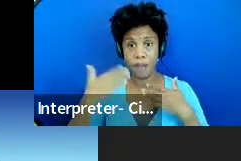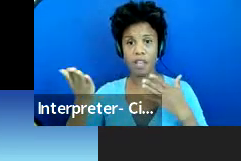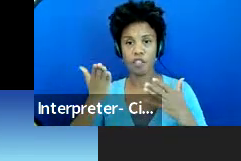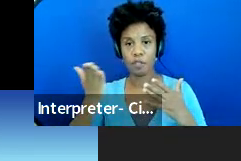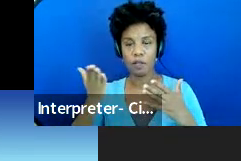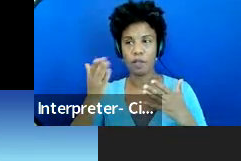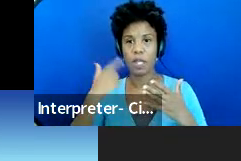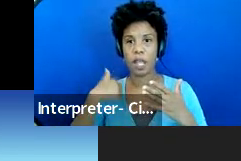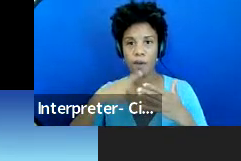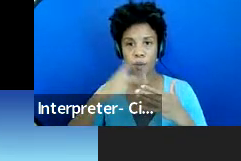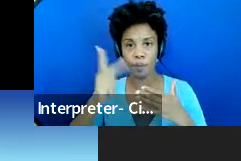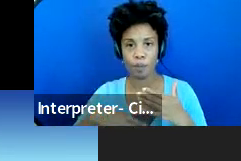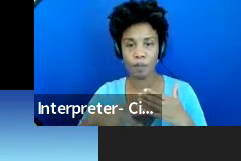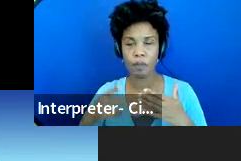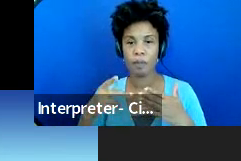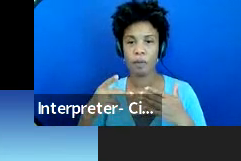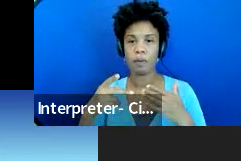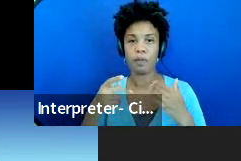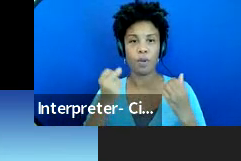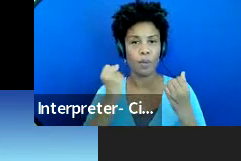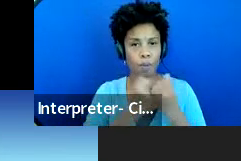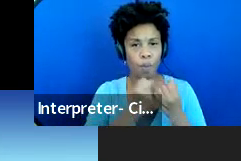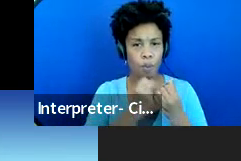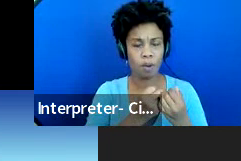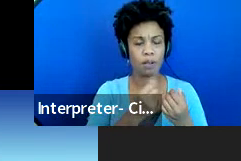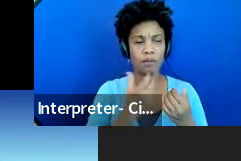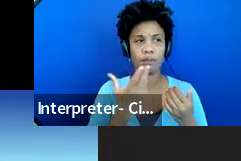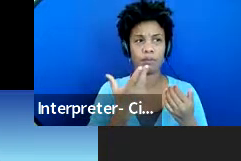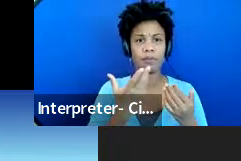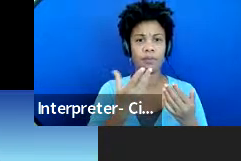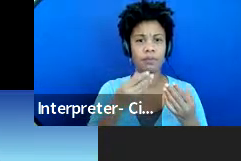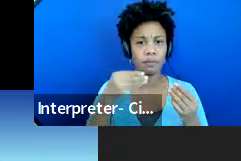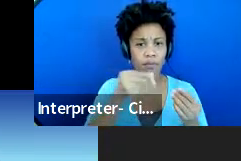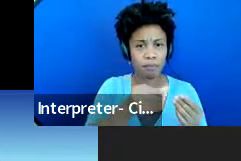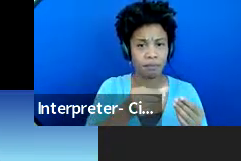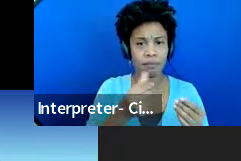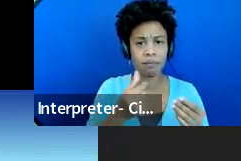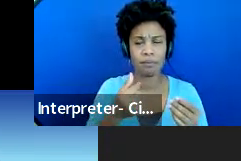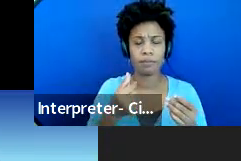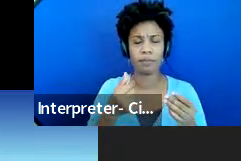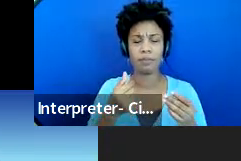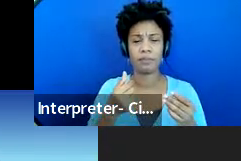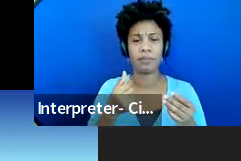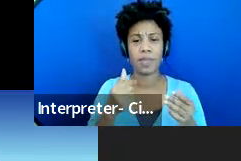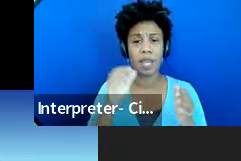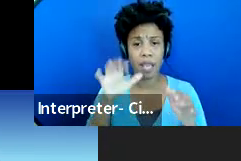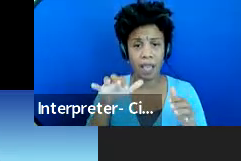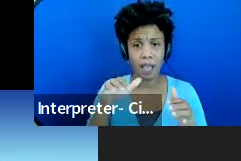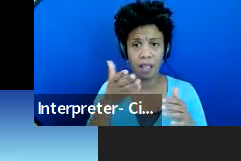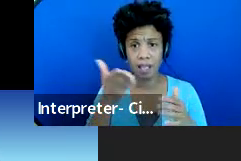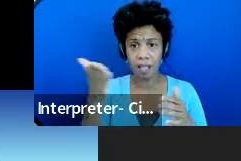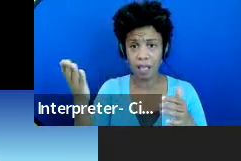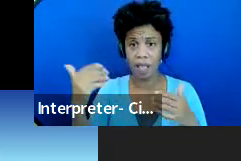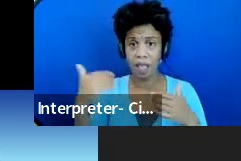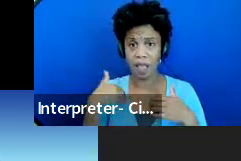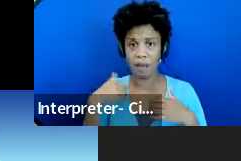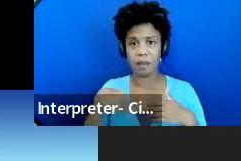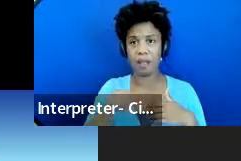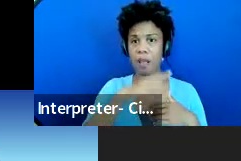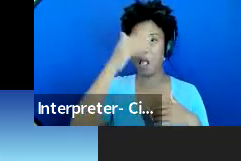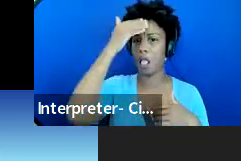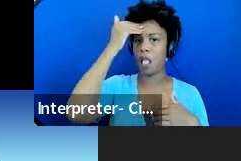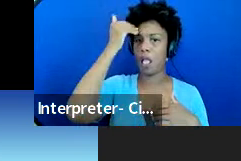programs that can alleviate some of the problems that persons, the parents of children with profound